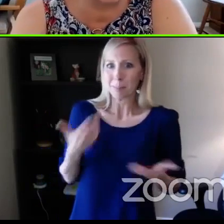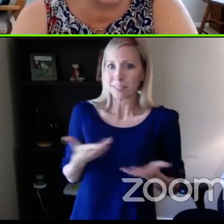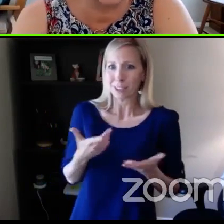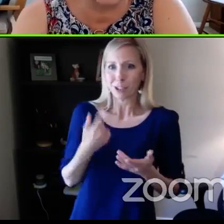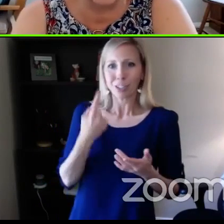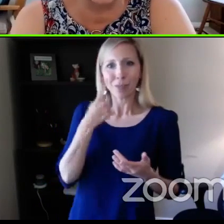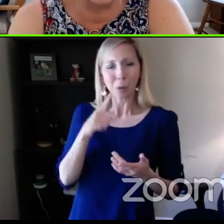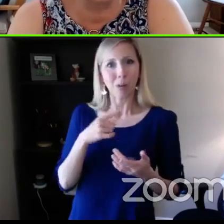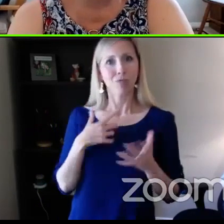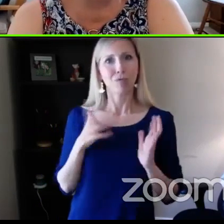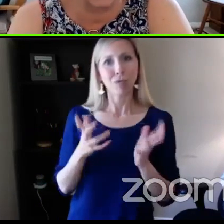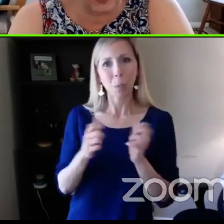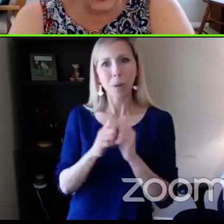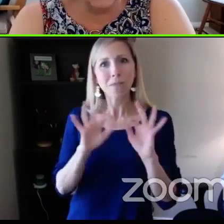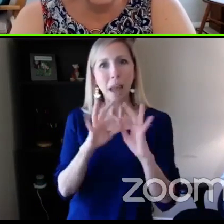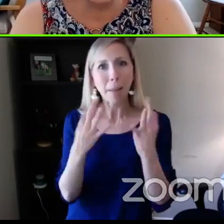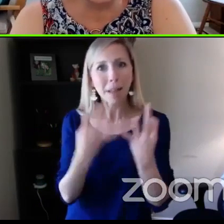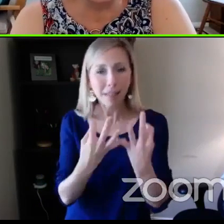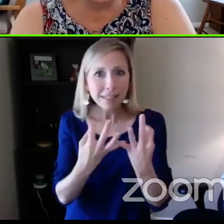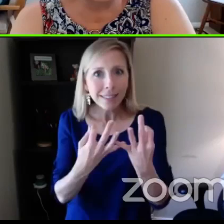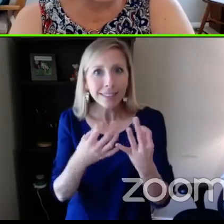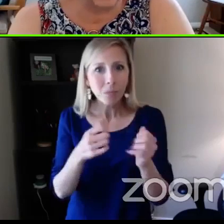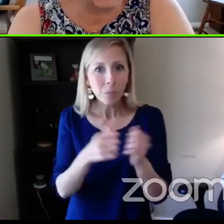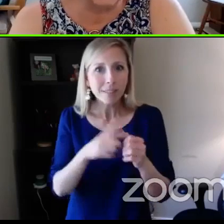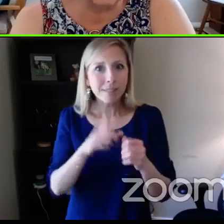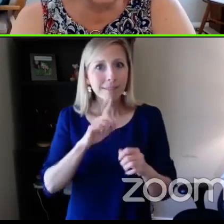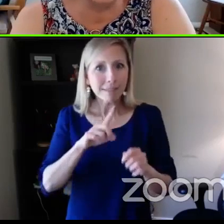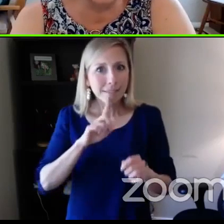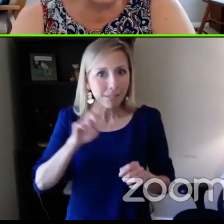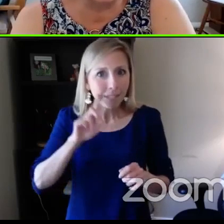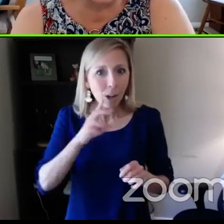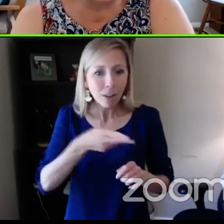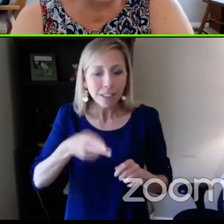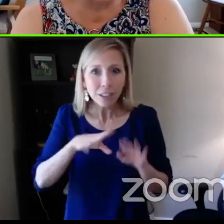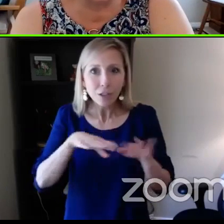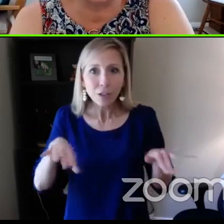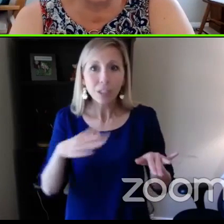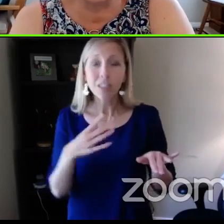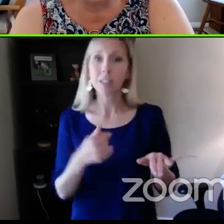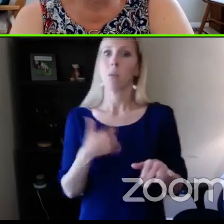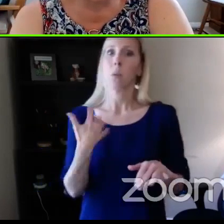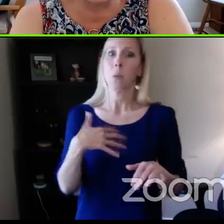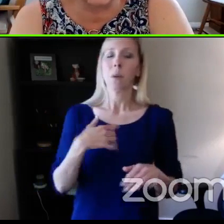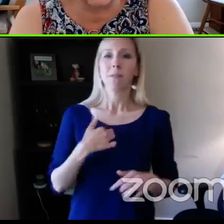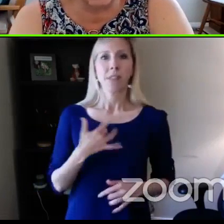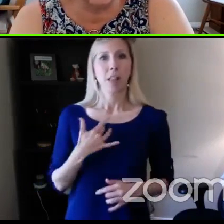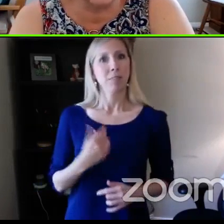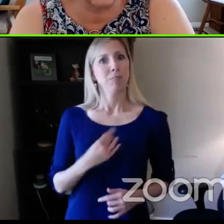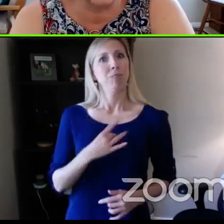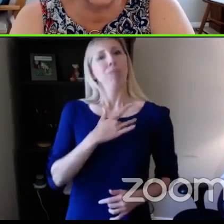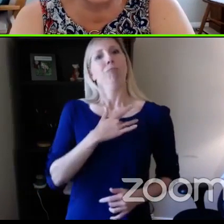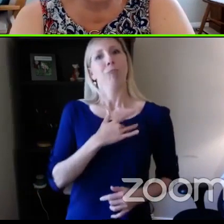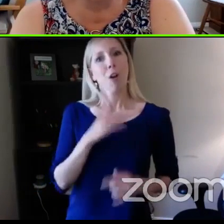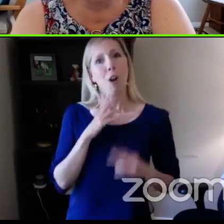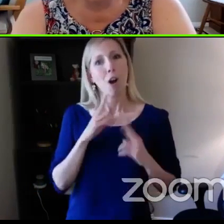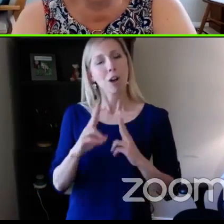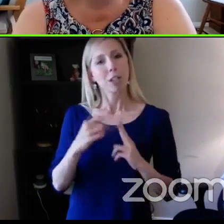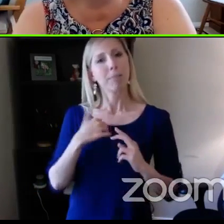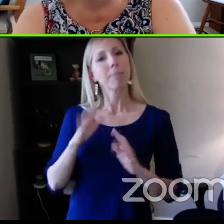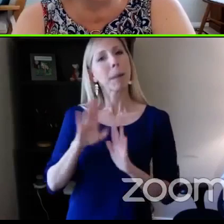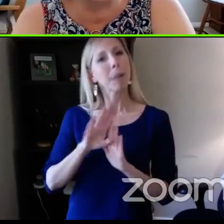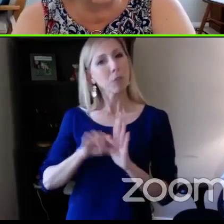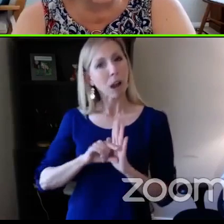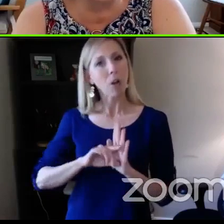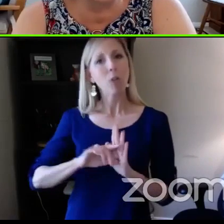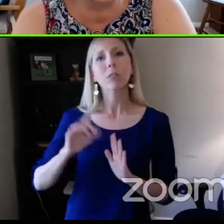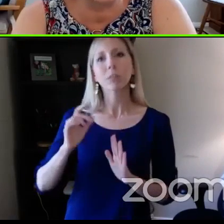throughout Texas. It's an honor. And as Michaela said, my background is as an educational audiologist. And 11 years